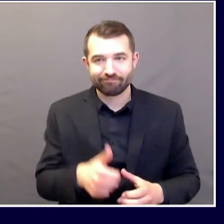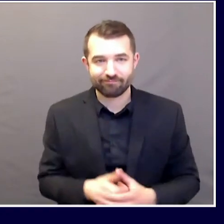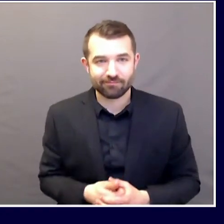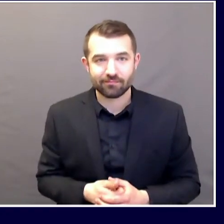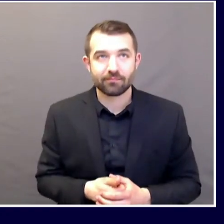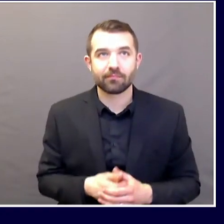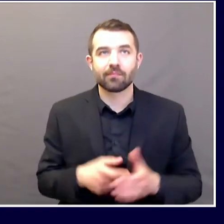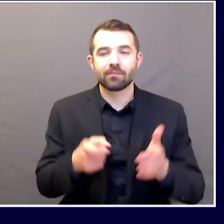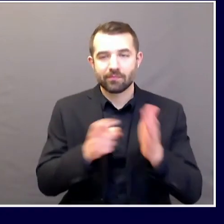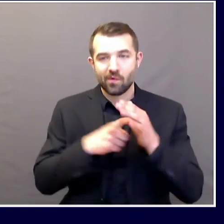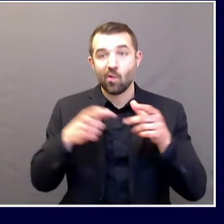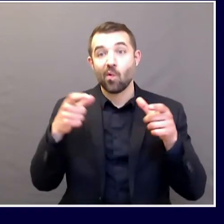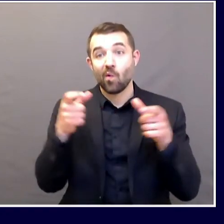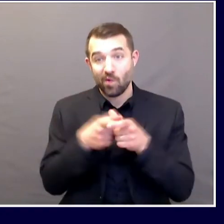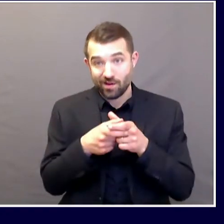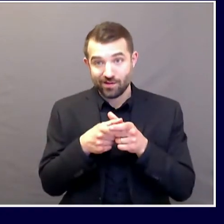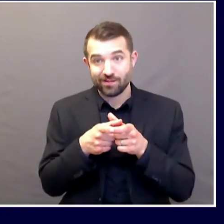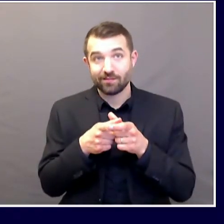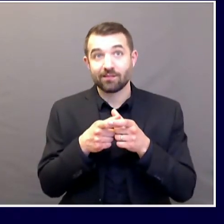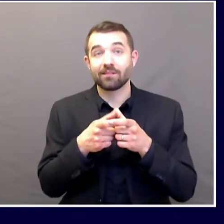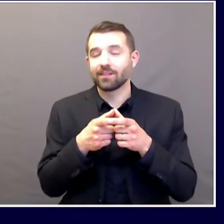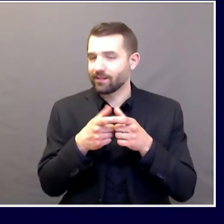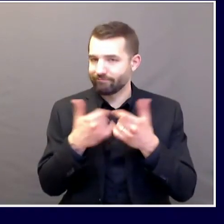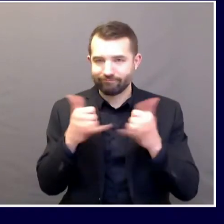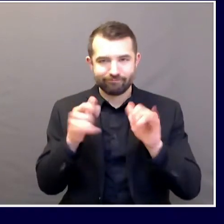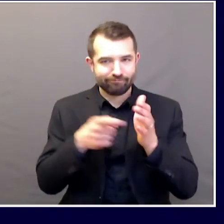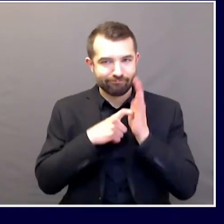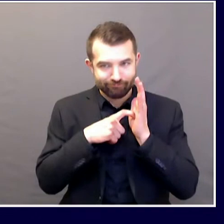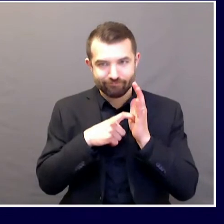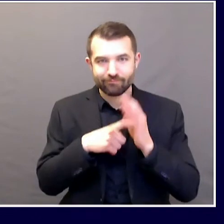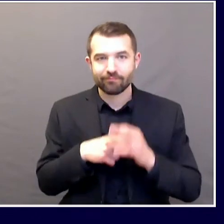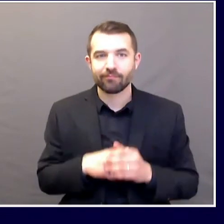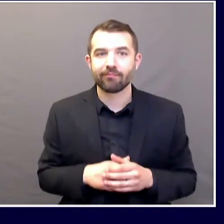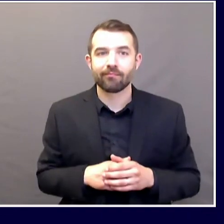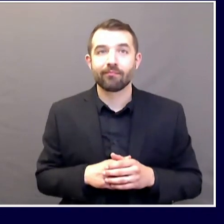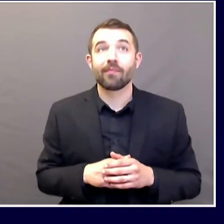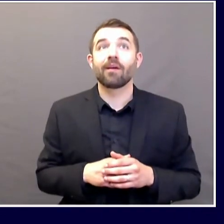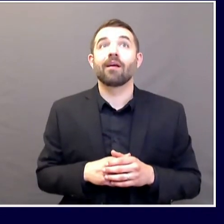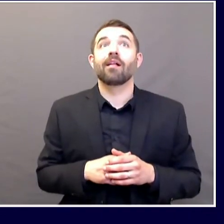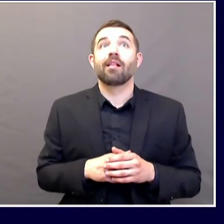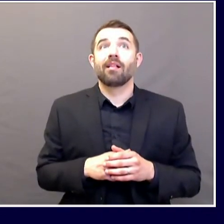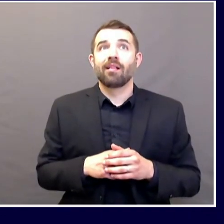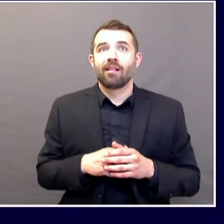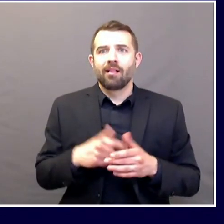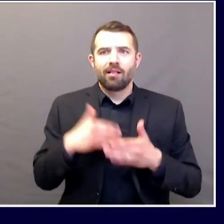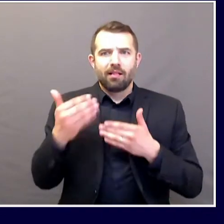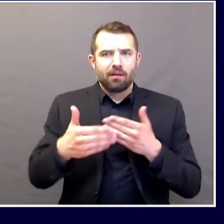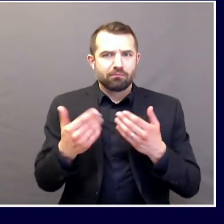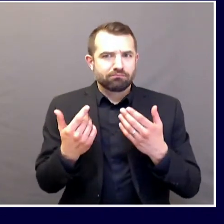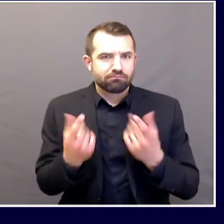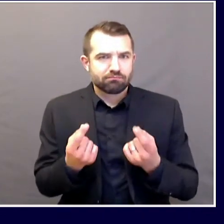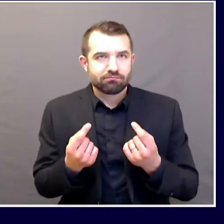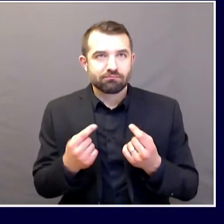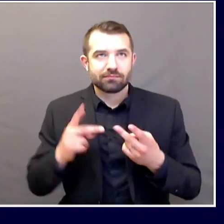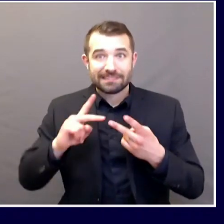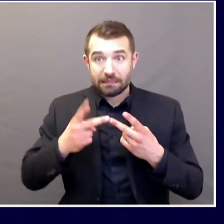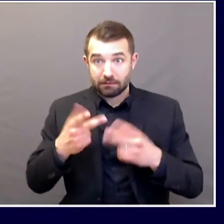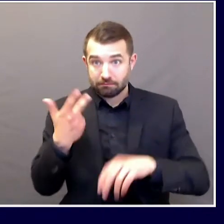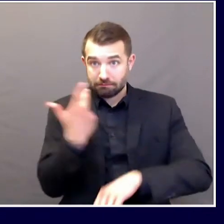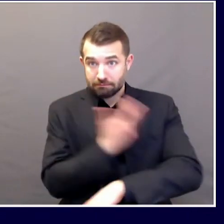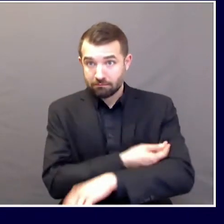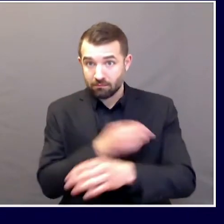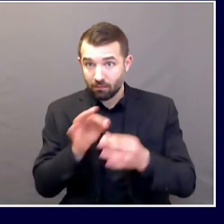quarantine after you've been exposed to somebody. But then your question is, do you delay that second dose or do you get it